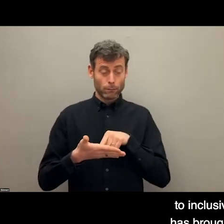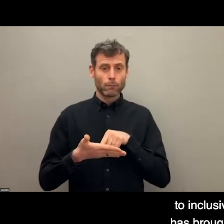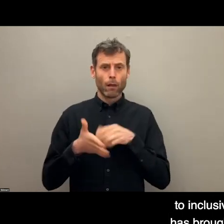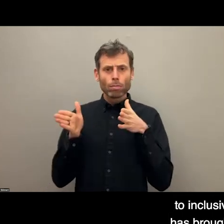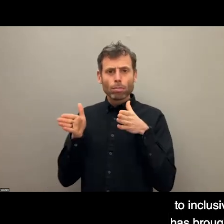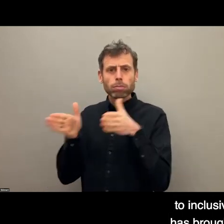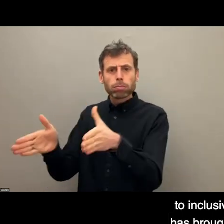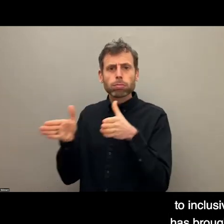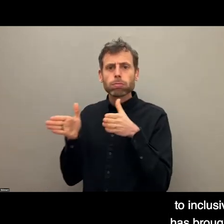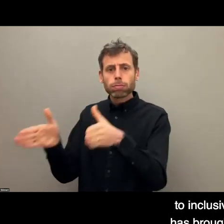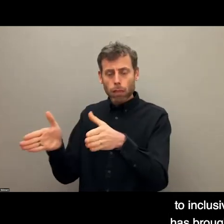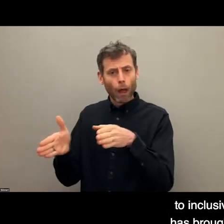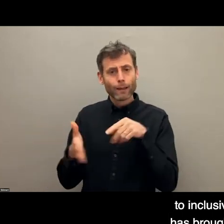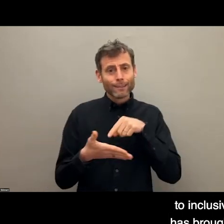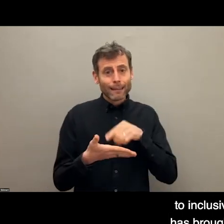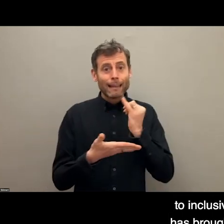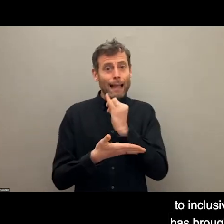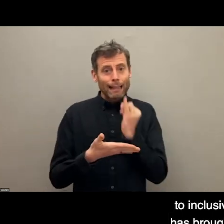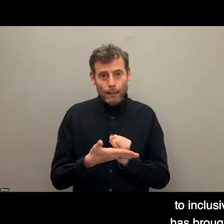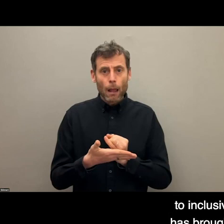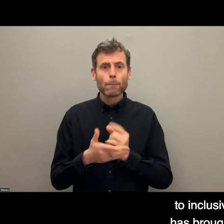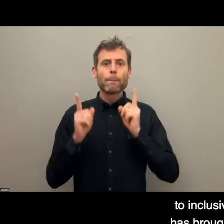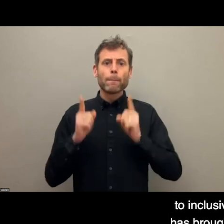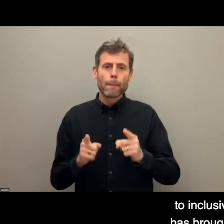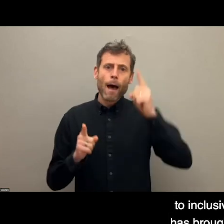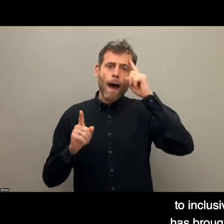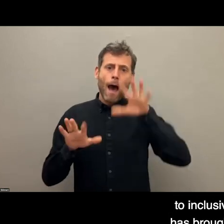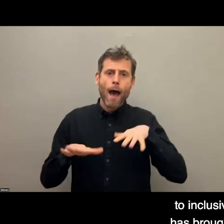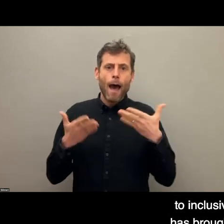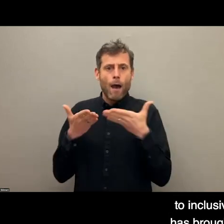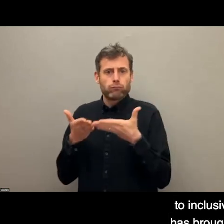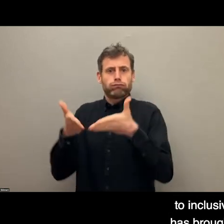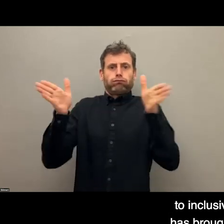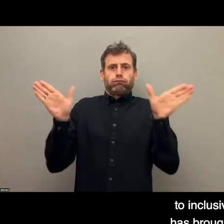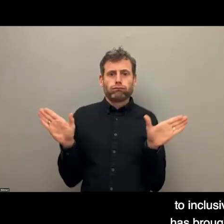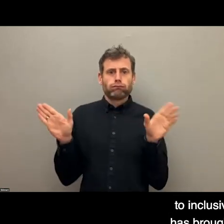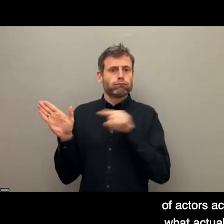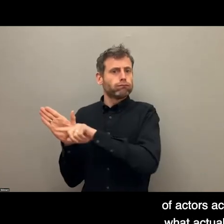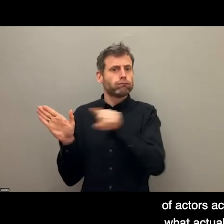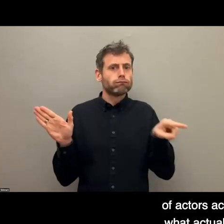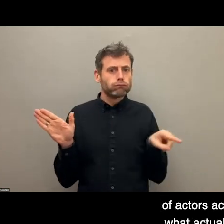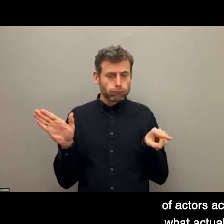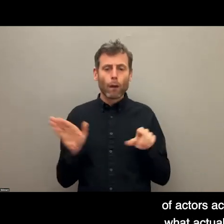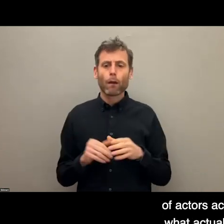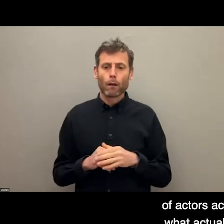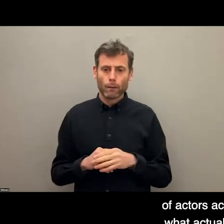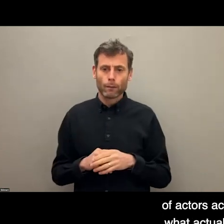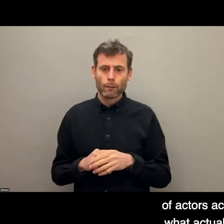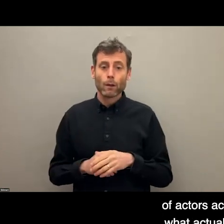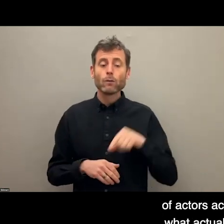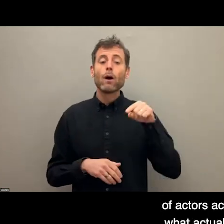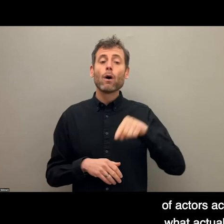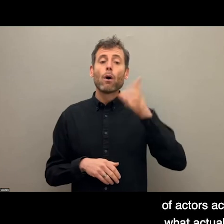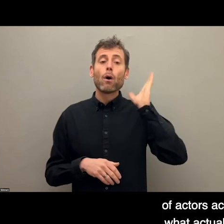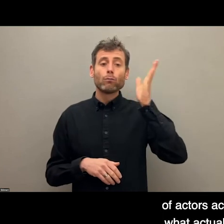Today's meeting has brought in voices from a wide range of actors across